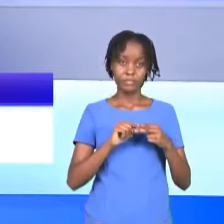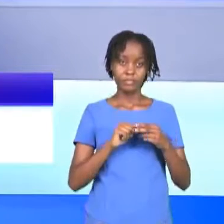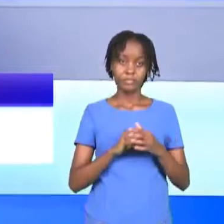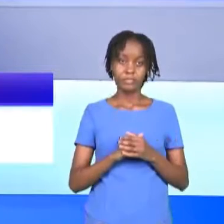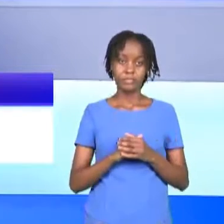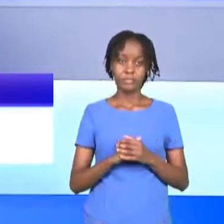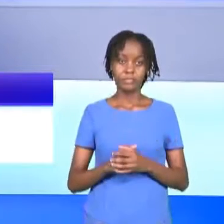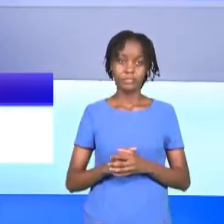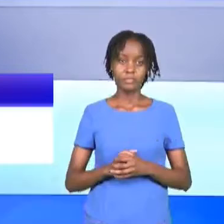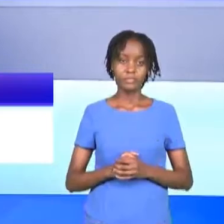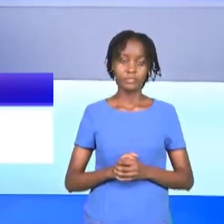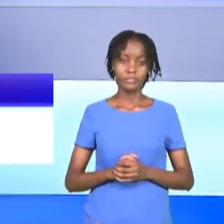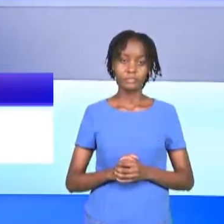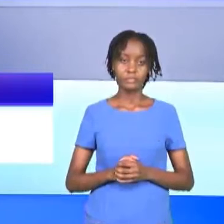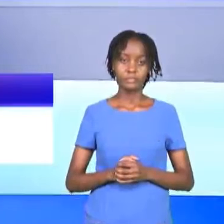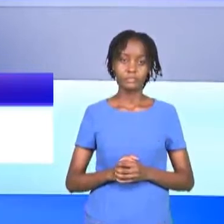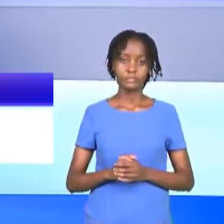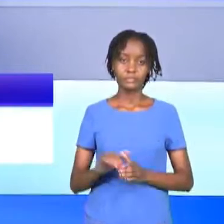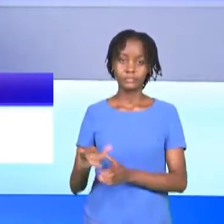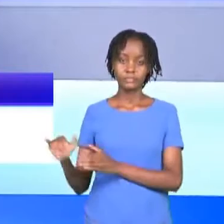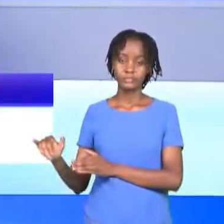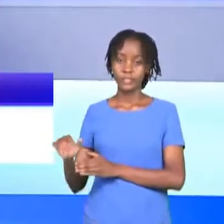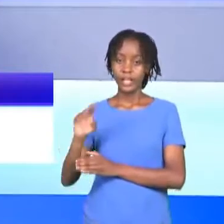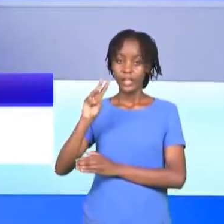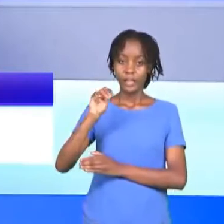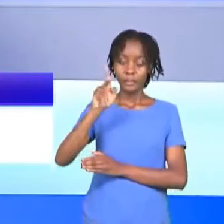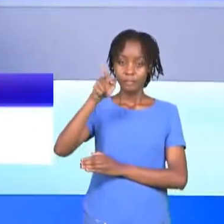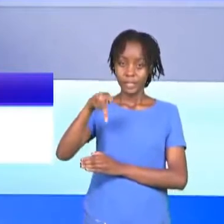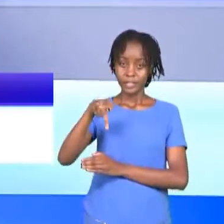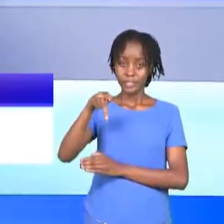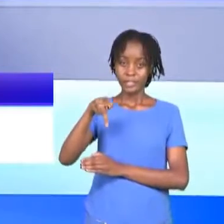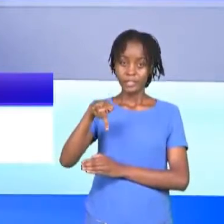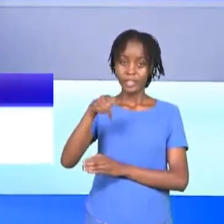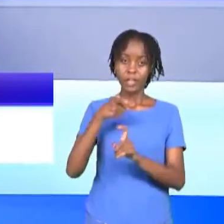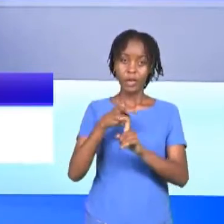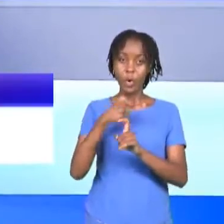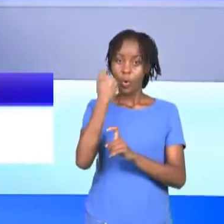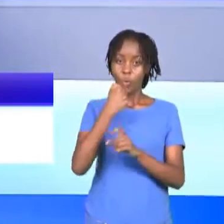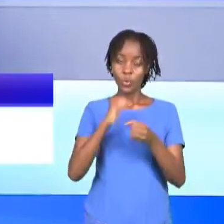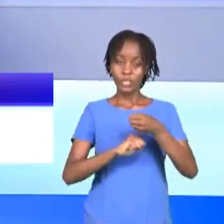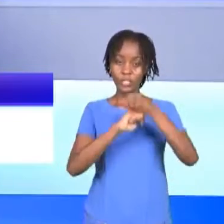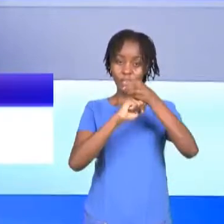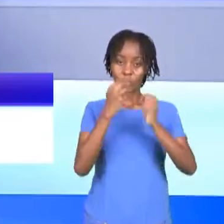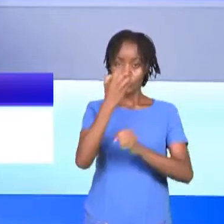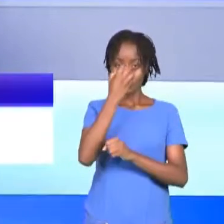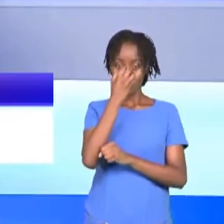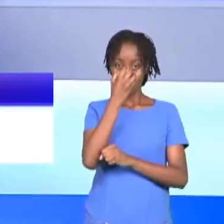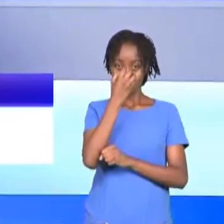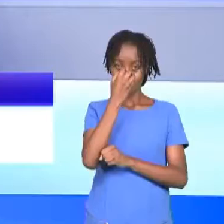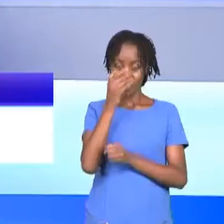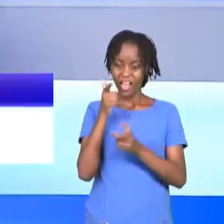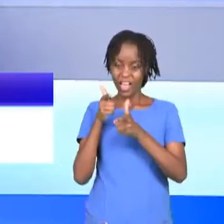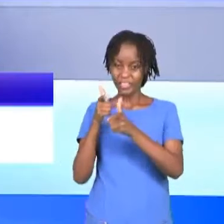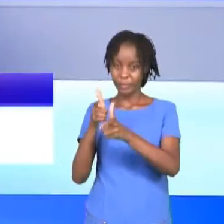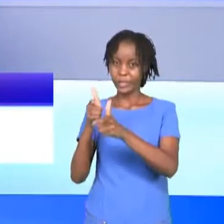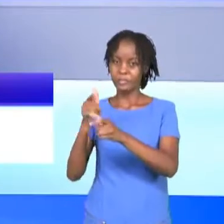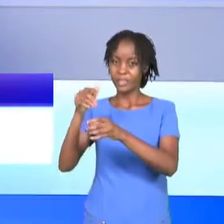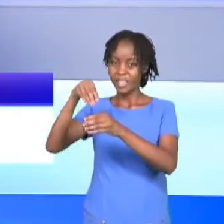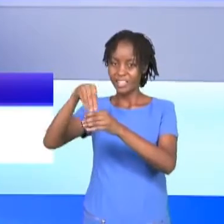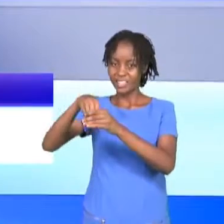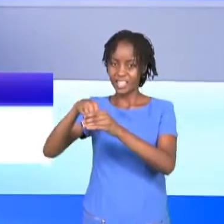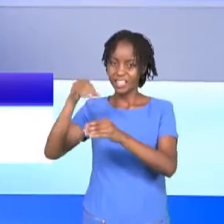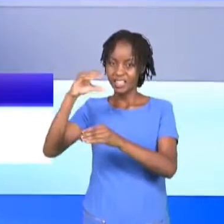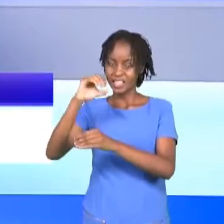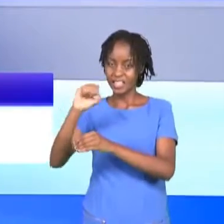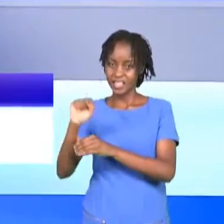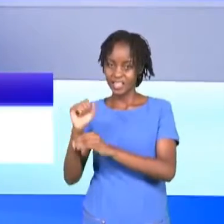of your SMSs as we go along. Now, members of Parliament, allied to Deputy President William Ruto, have accused Interior Minister Dr. Fred Matiang'i